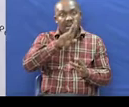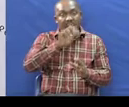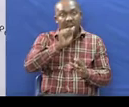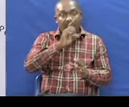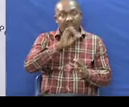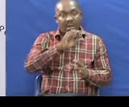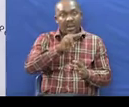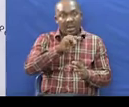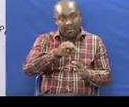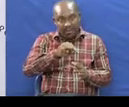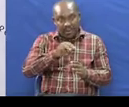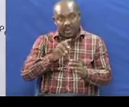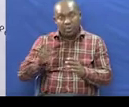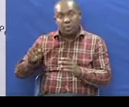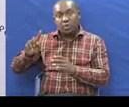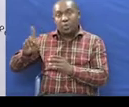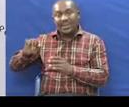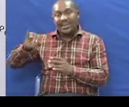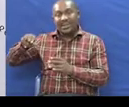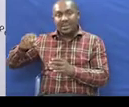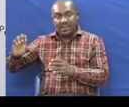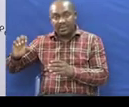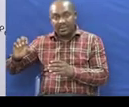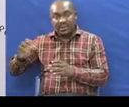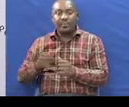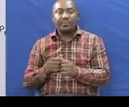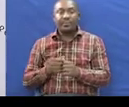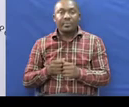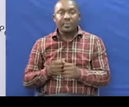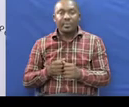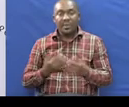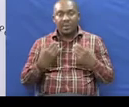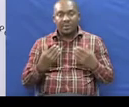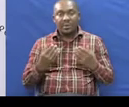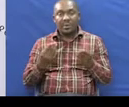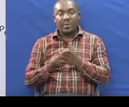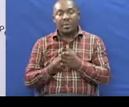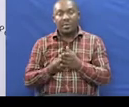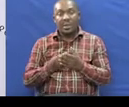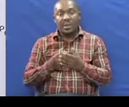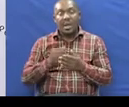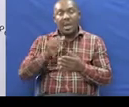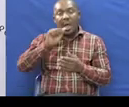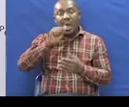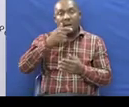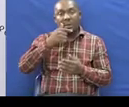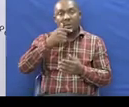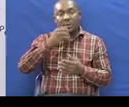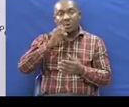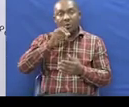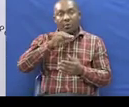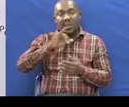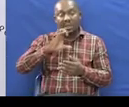configuration of these elements from scandium with atomic number of 21 to